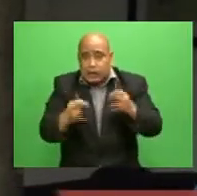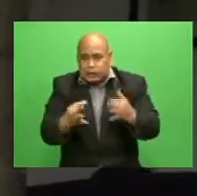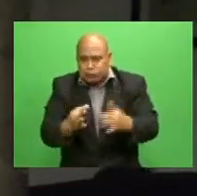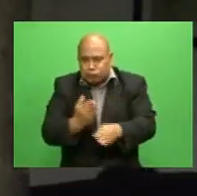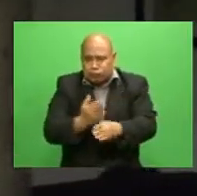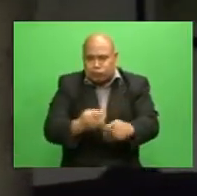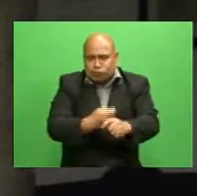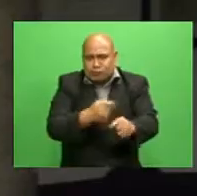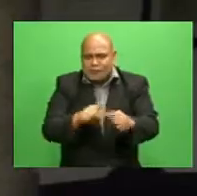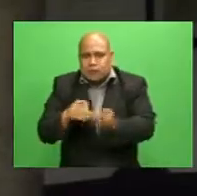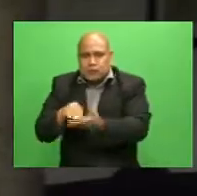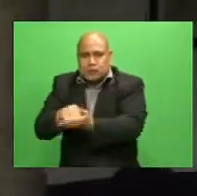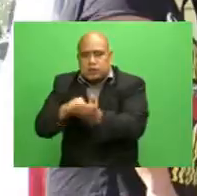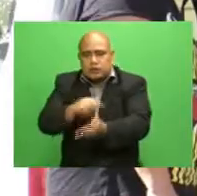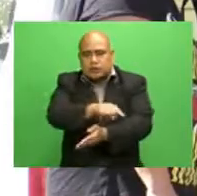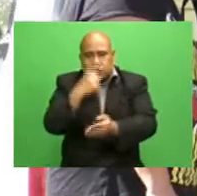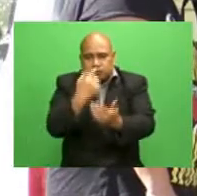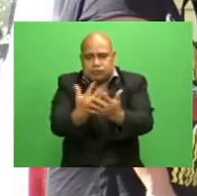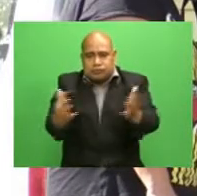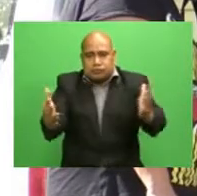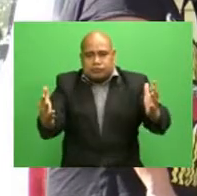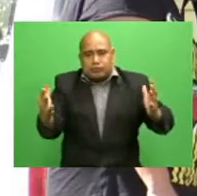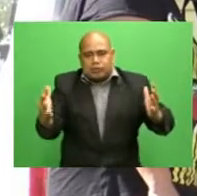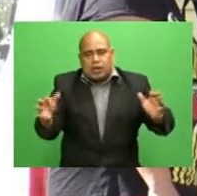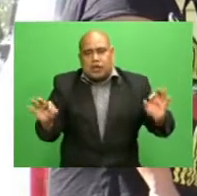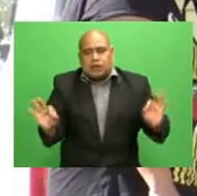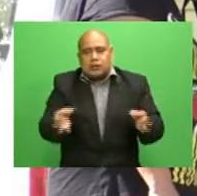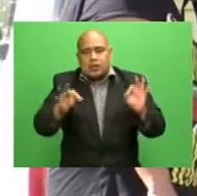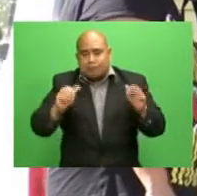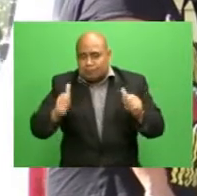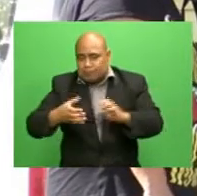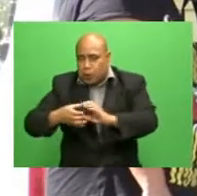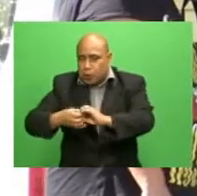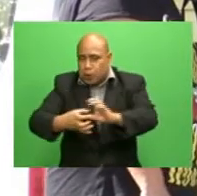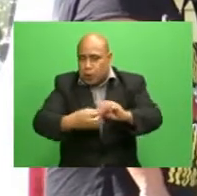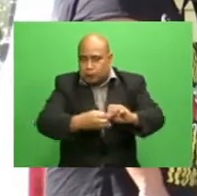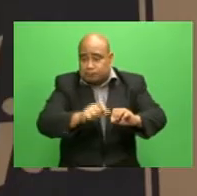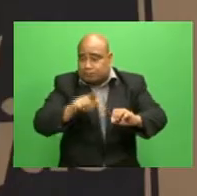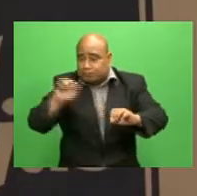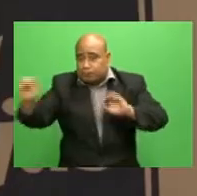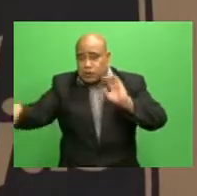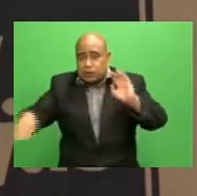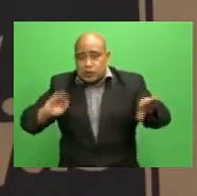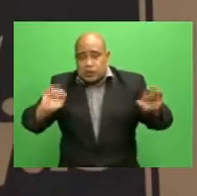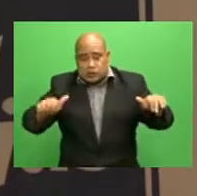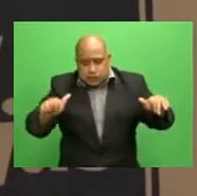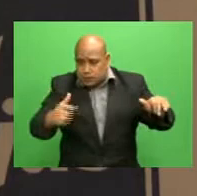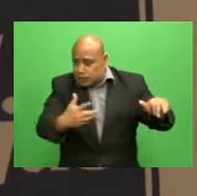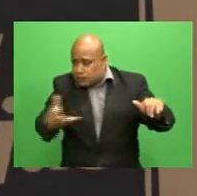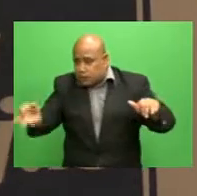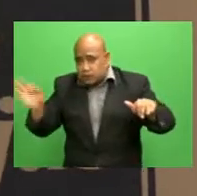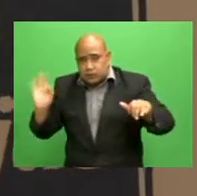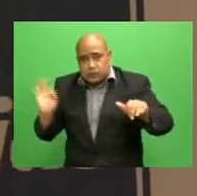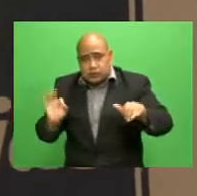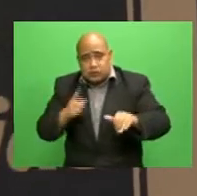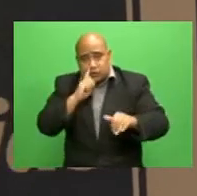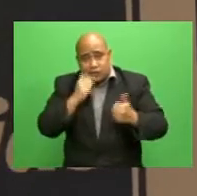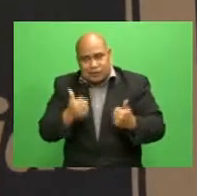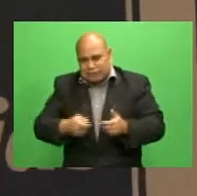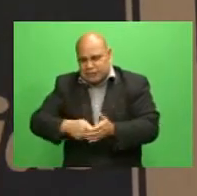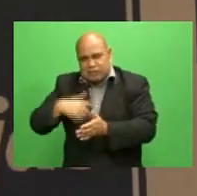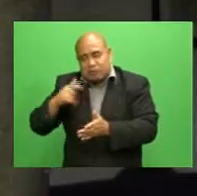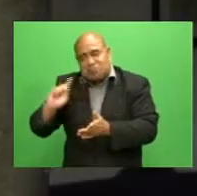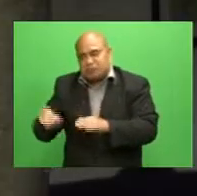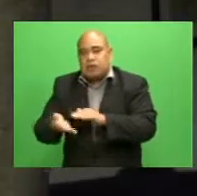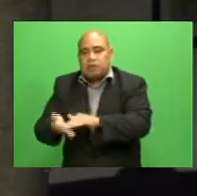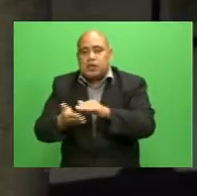own communities and in their homes to help them, because it gets very expensive and